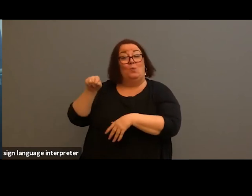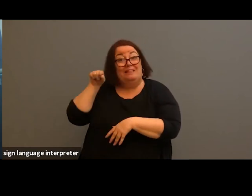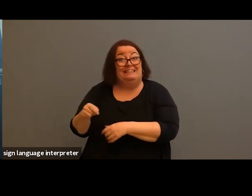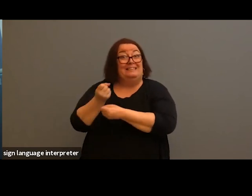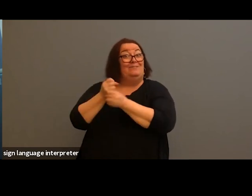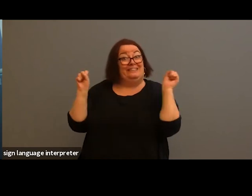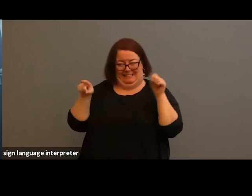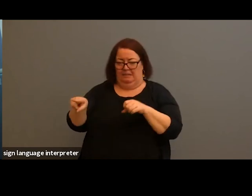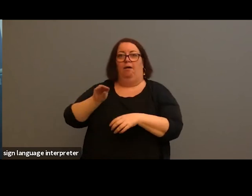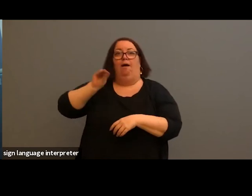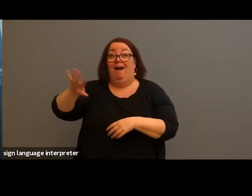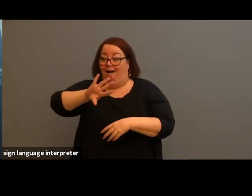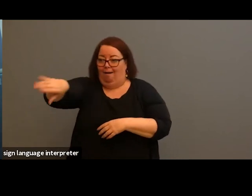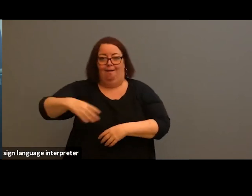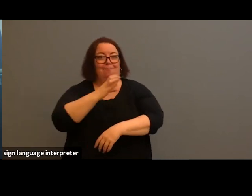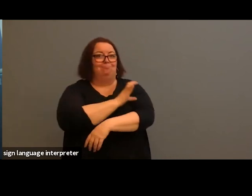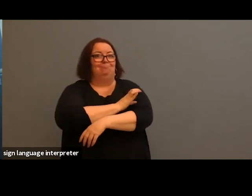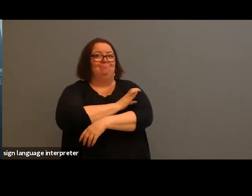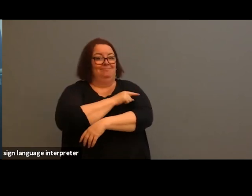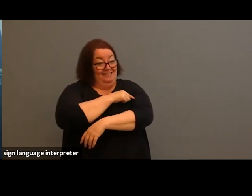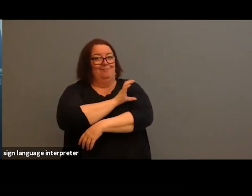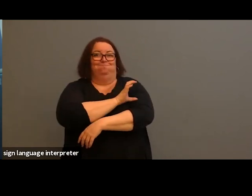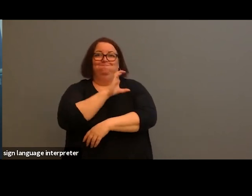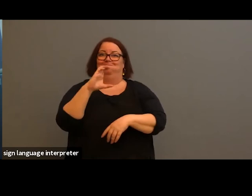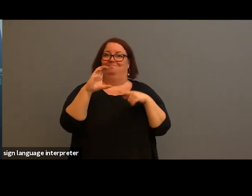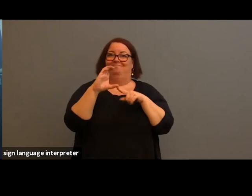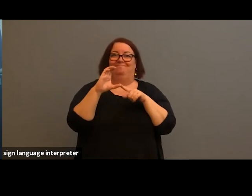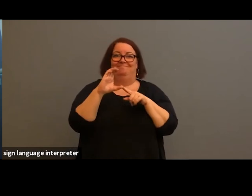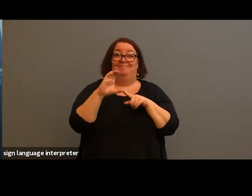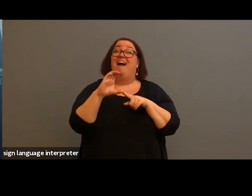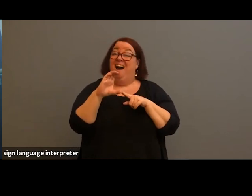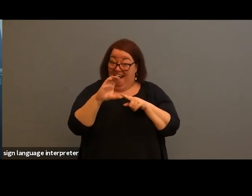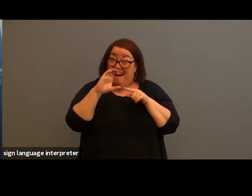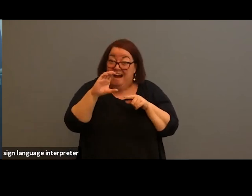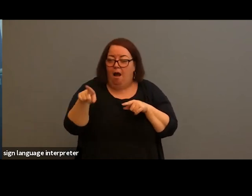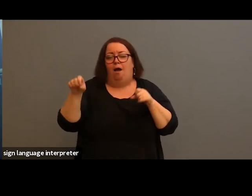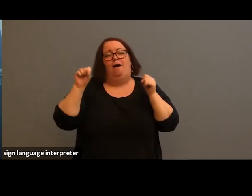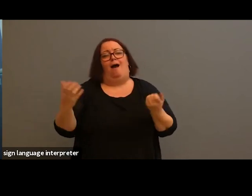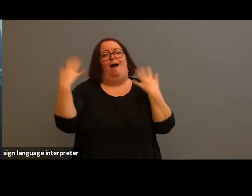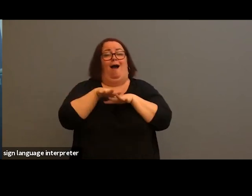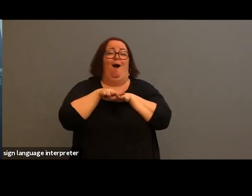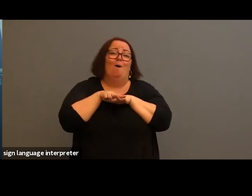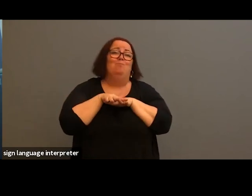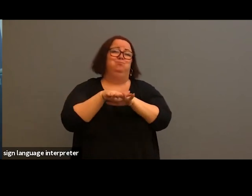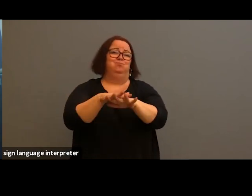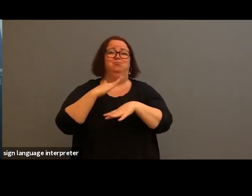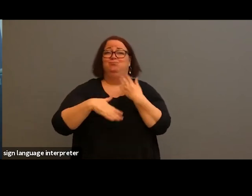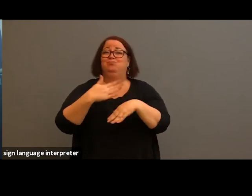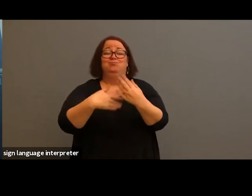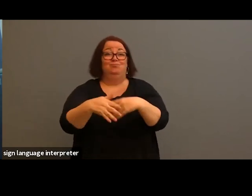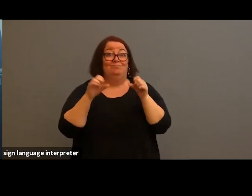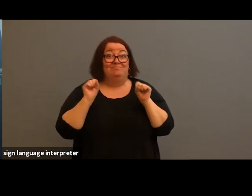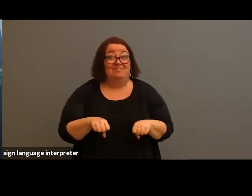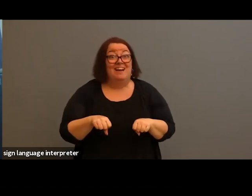all these elements come together. Let me say that in the Accessibility Act, we have these elements, and we do not have